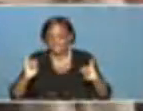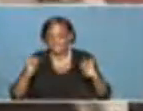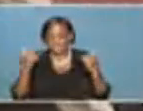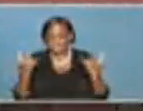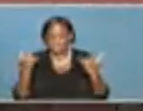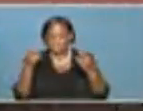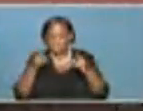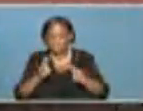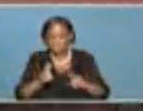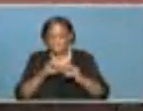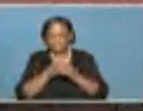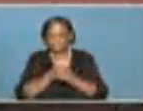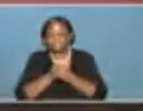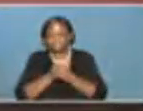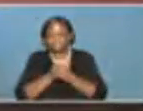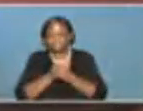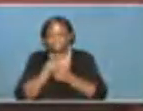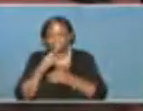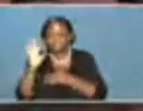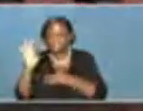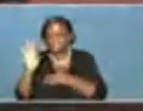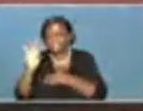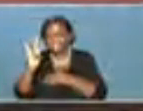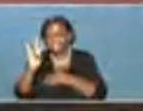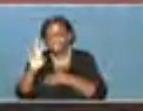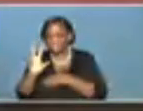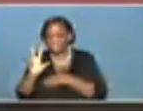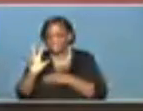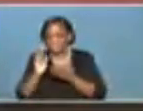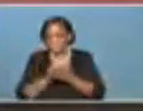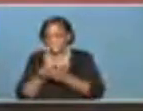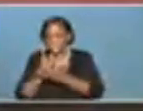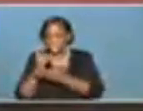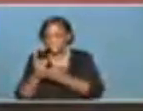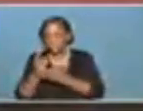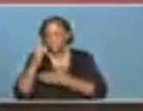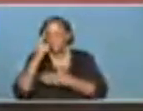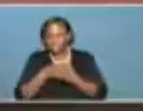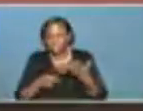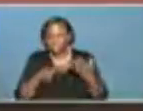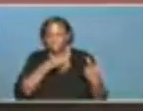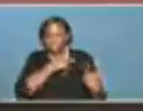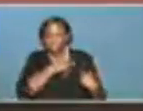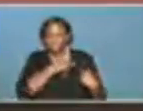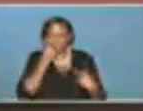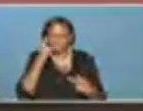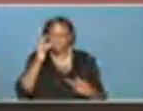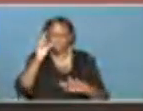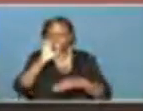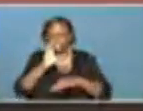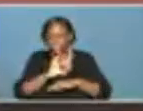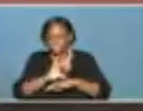In fact, the 1973 Masterclass discussion, What is the Role of the Church, is now underway in the